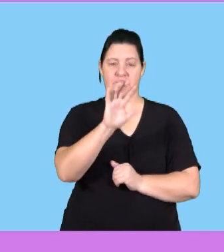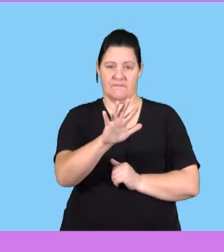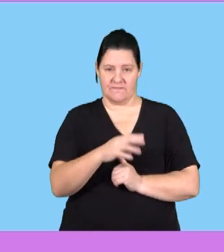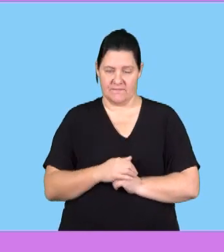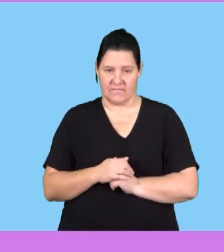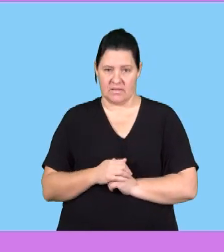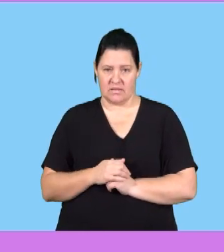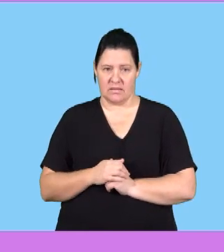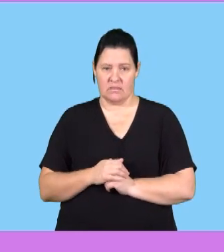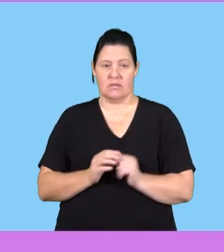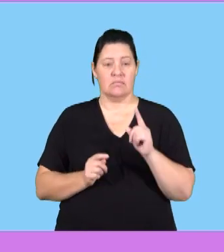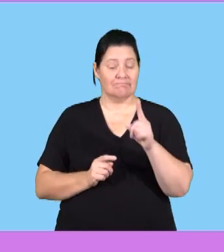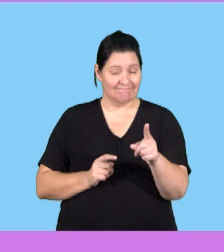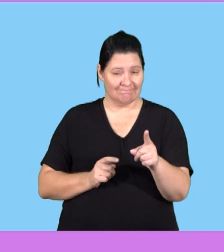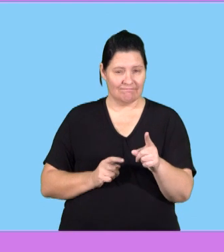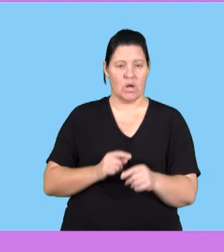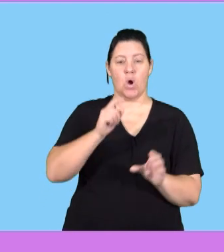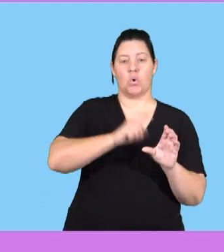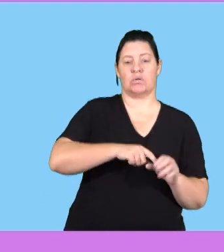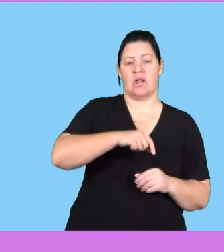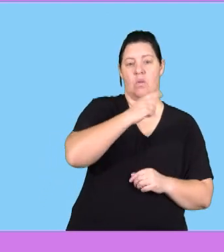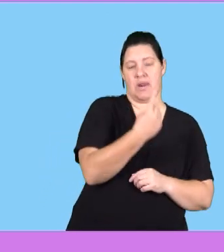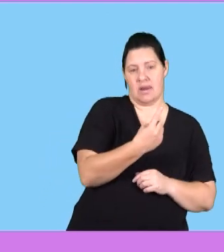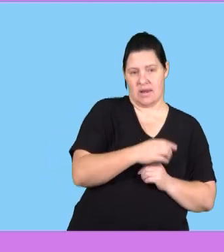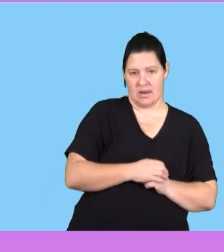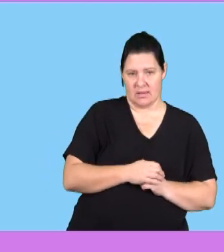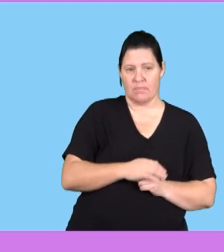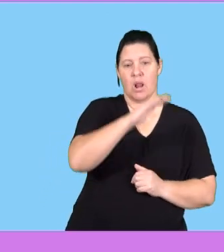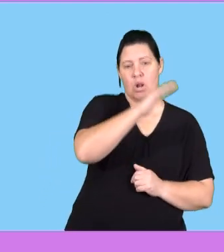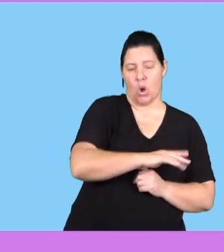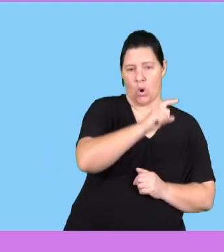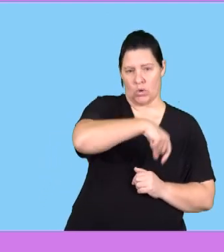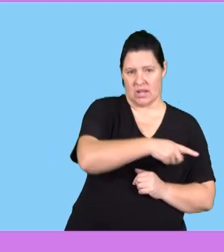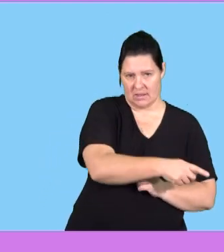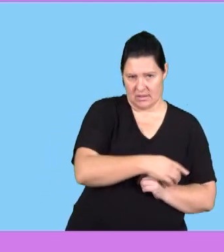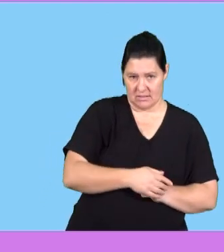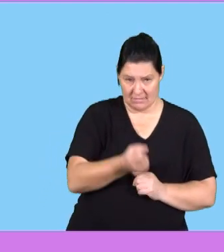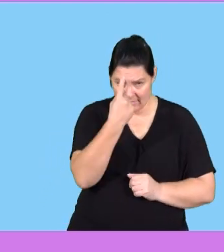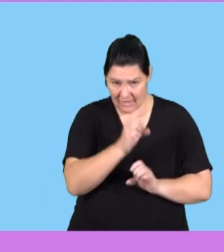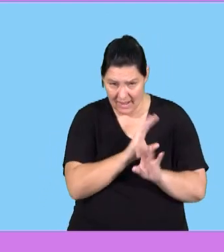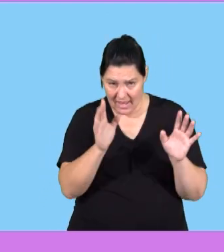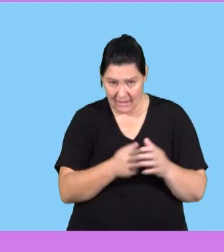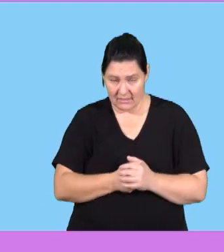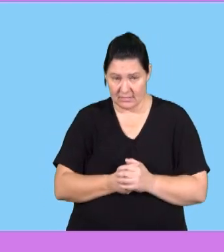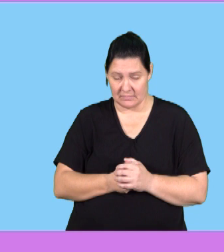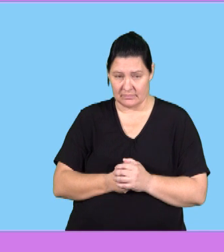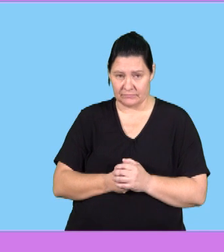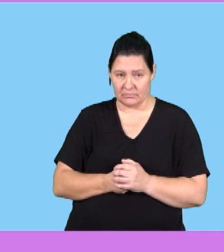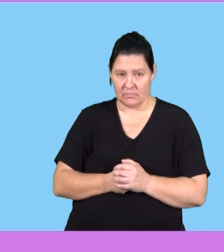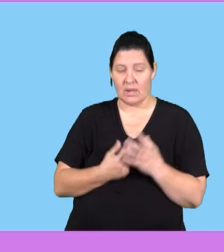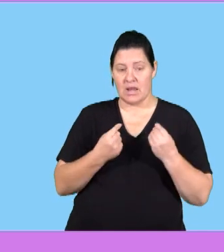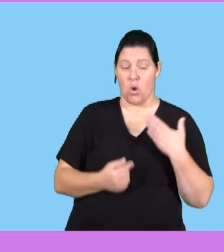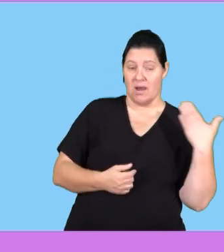40,5. Now this then becomes my quartile 1, or my lower quartile. Guys, I hope that is clear. So what